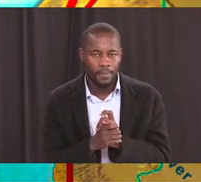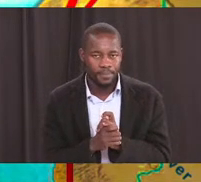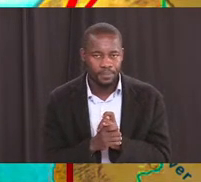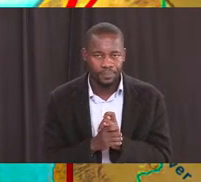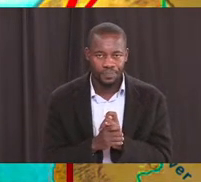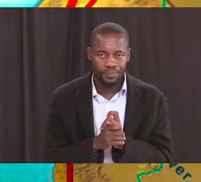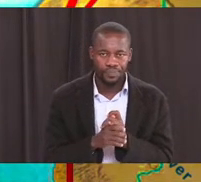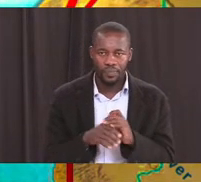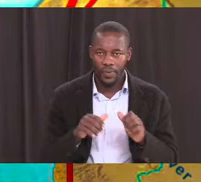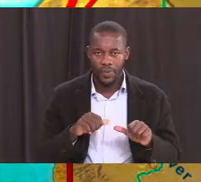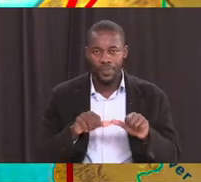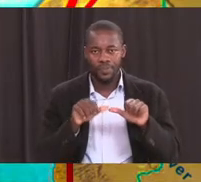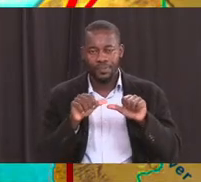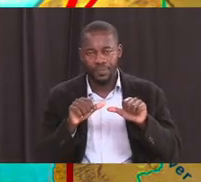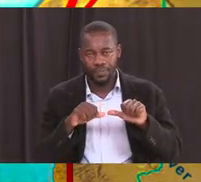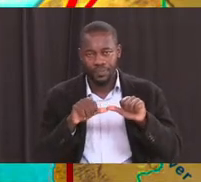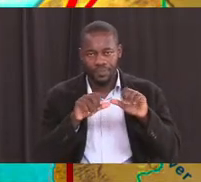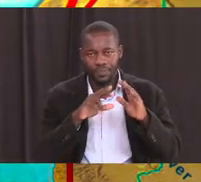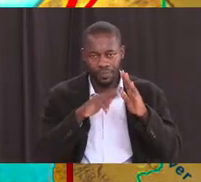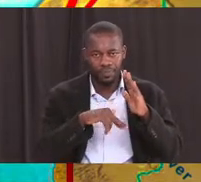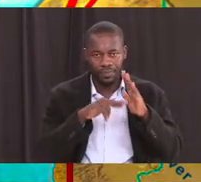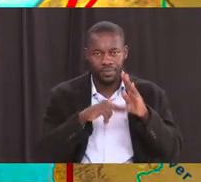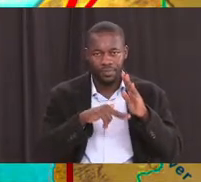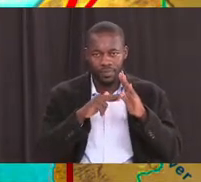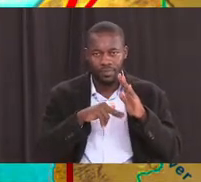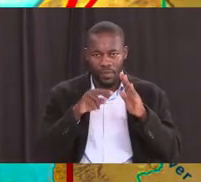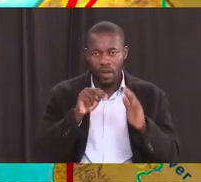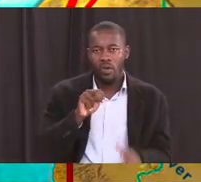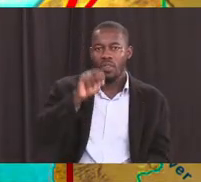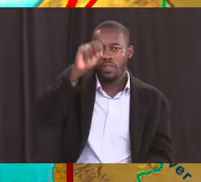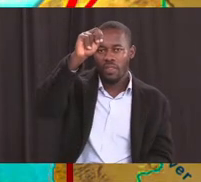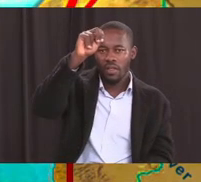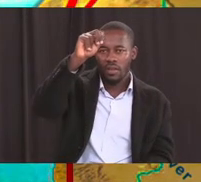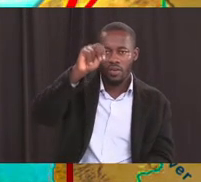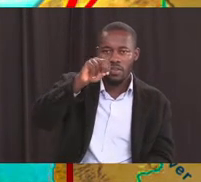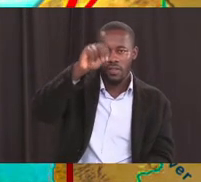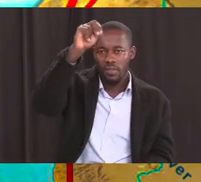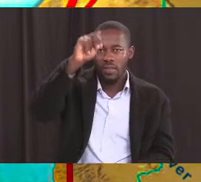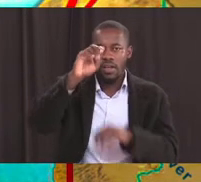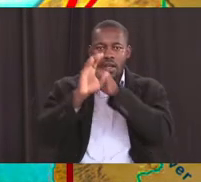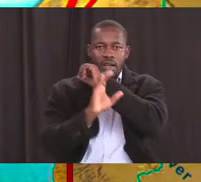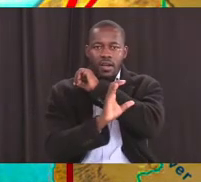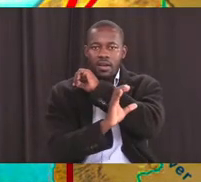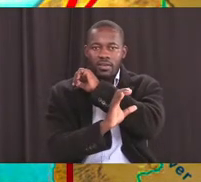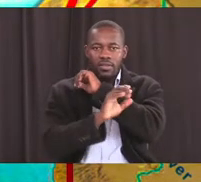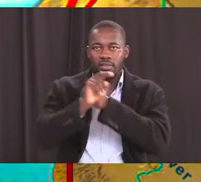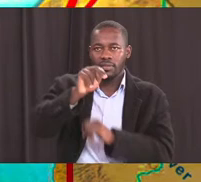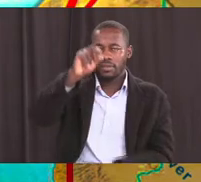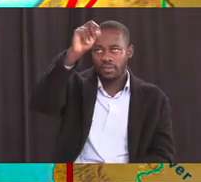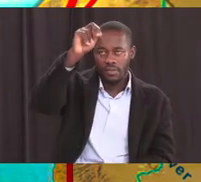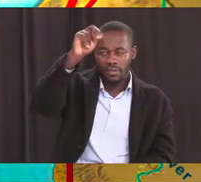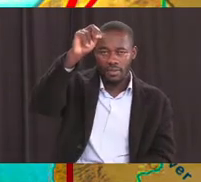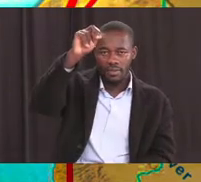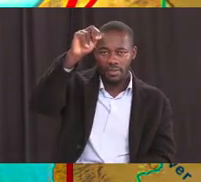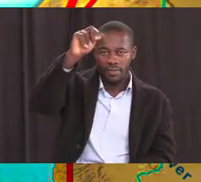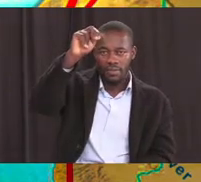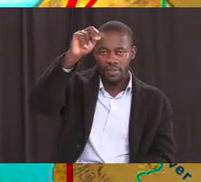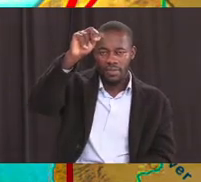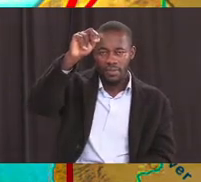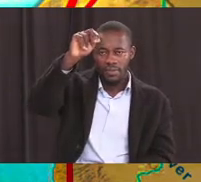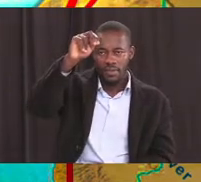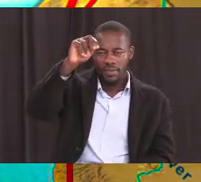north. And we're going to go up towards Bithynia. And the Spirit, again, prevents